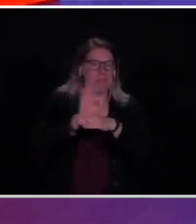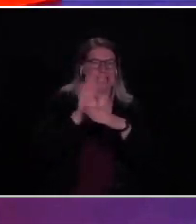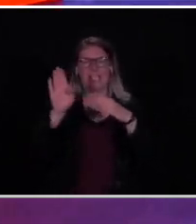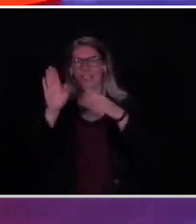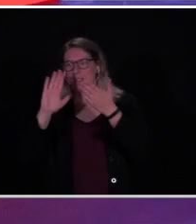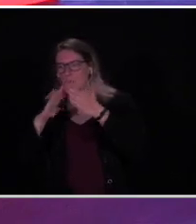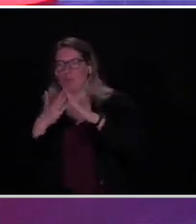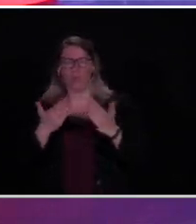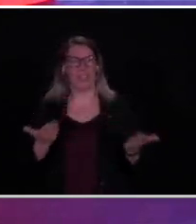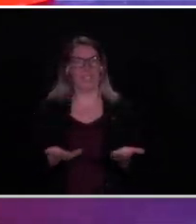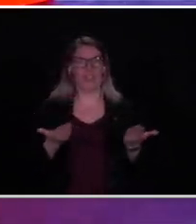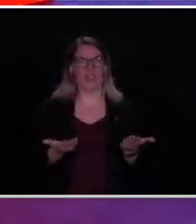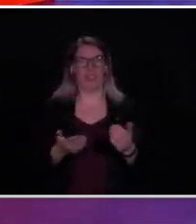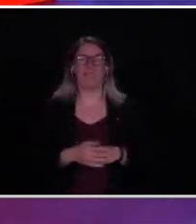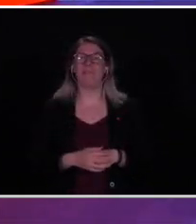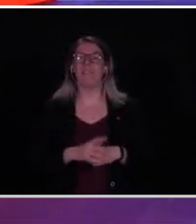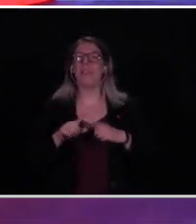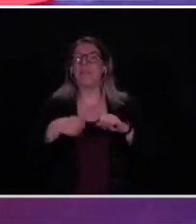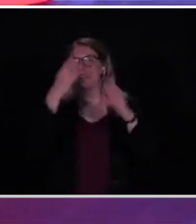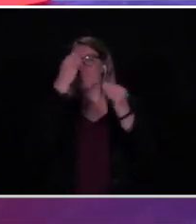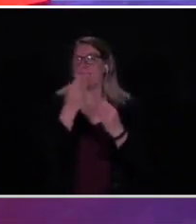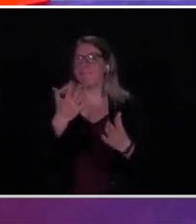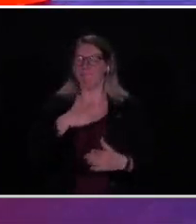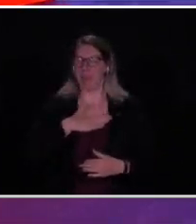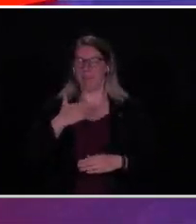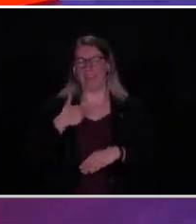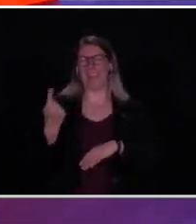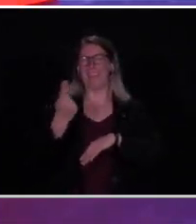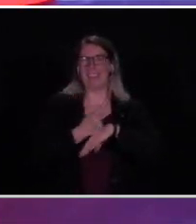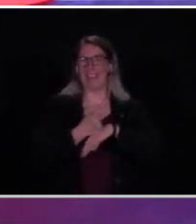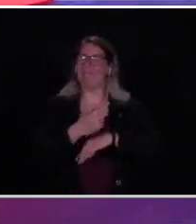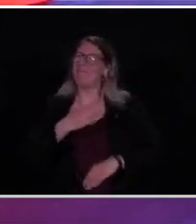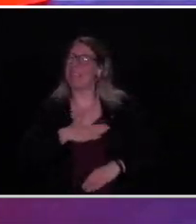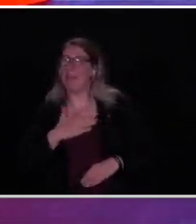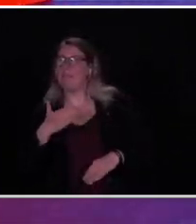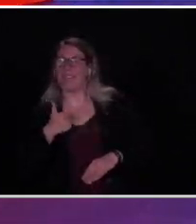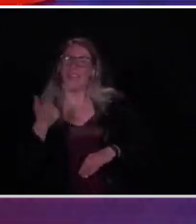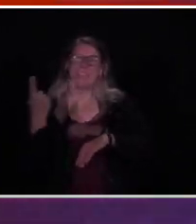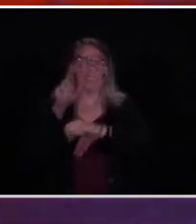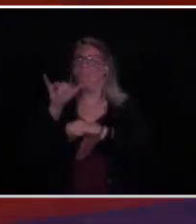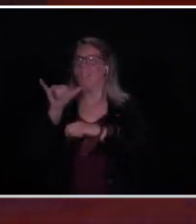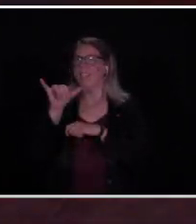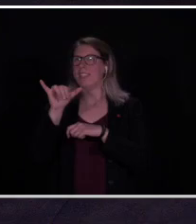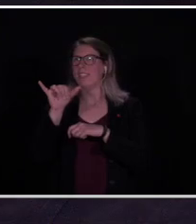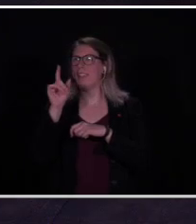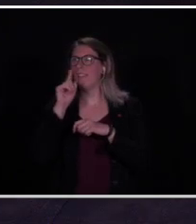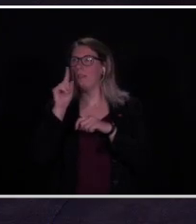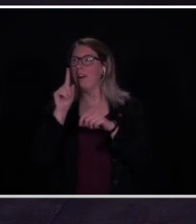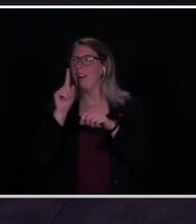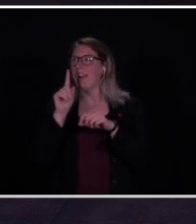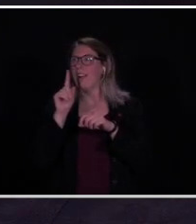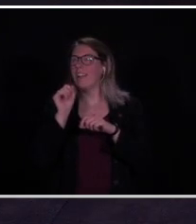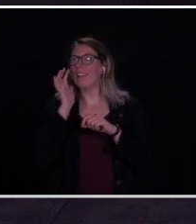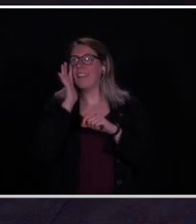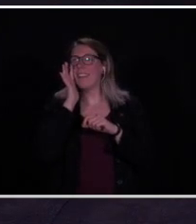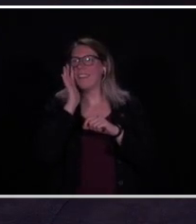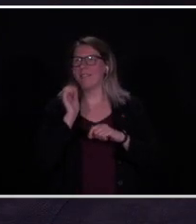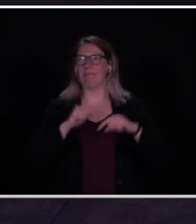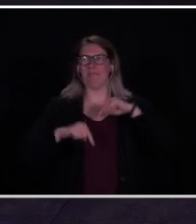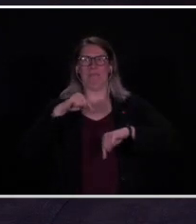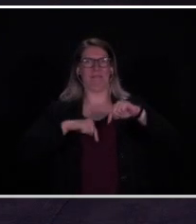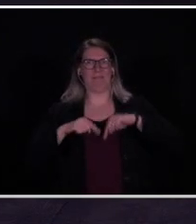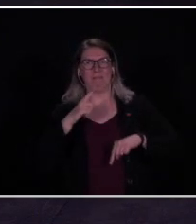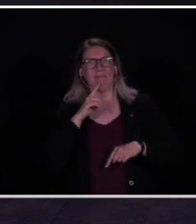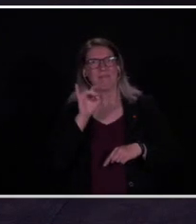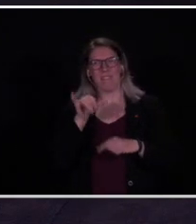times. And we want to wish you a happy Canada Day. Happy Canada Day! Ah, well, those